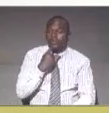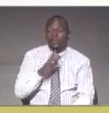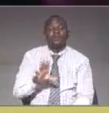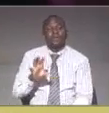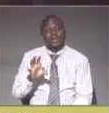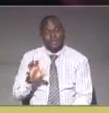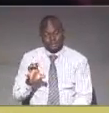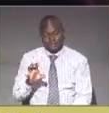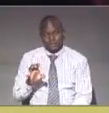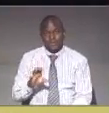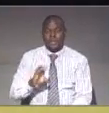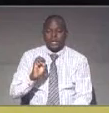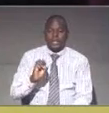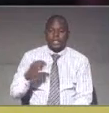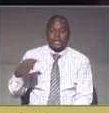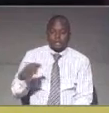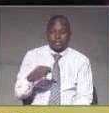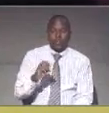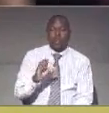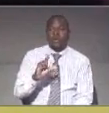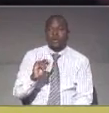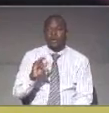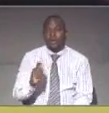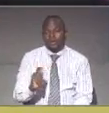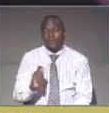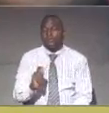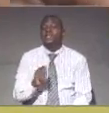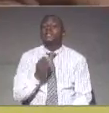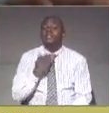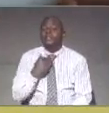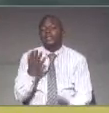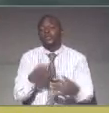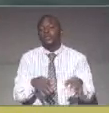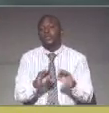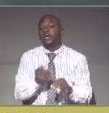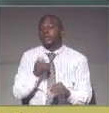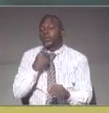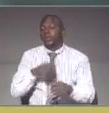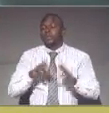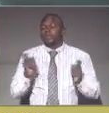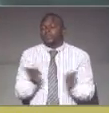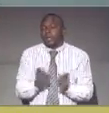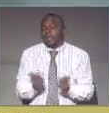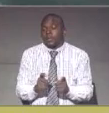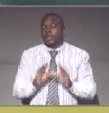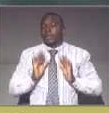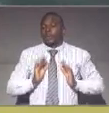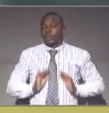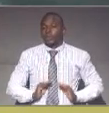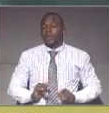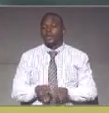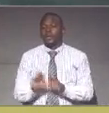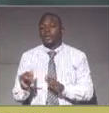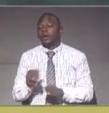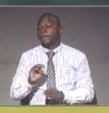cancer. Egolet needed at least an essential drug like morphine for pain relief. Whereas morphine is an essential